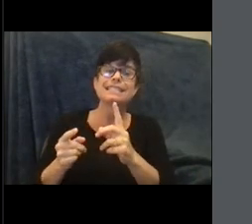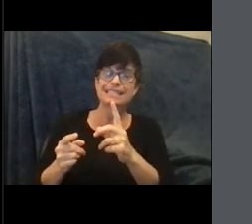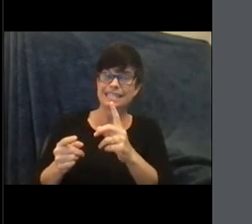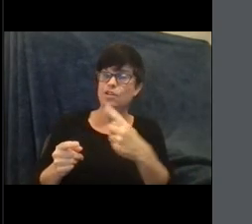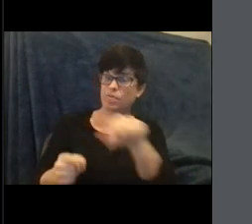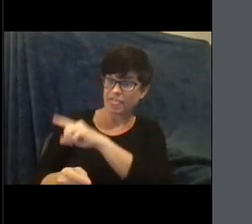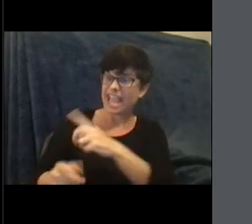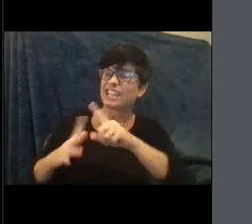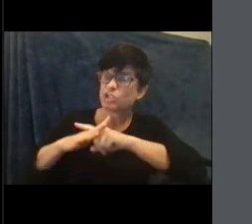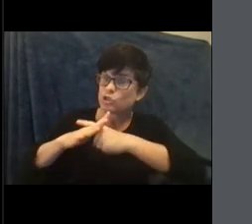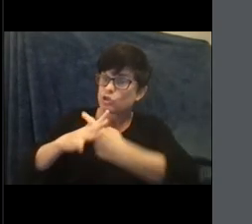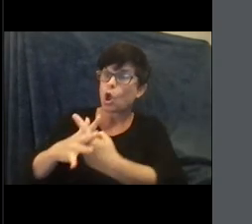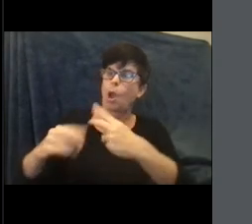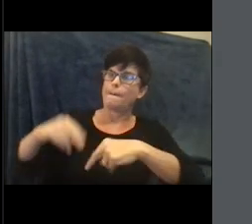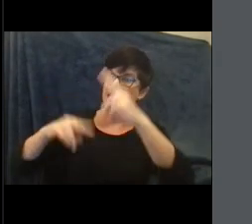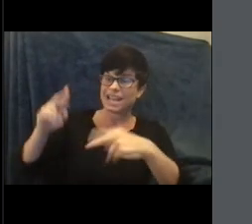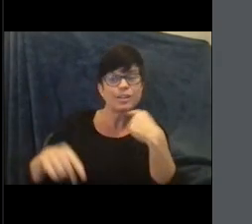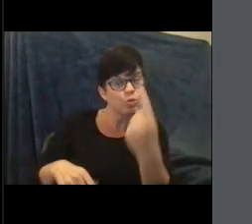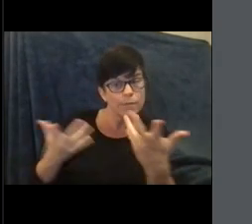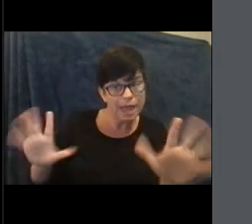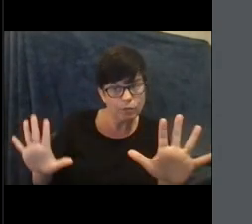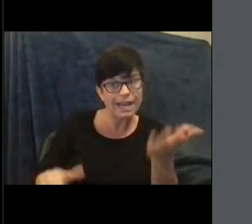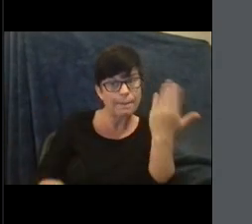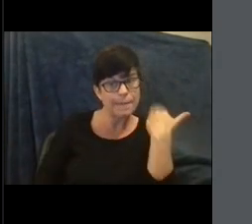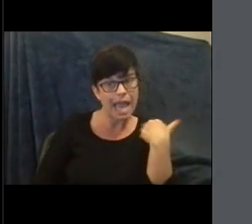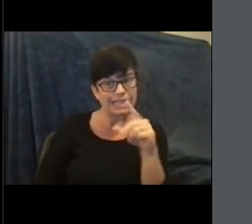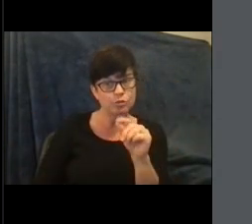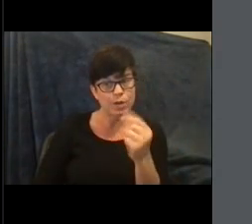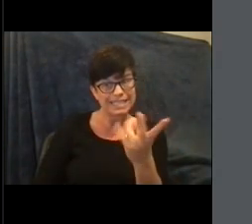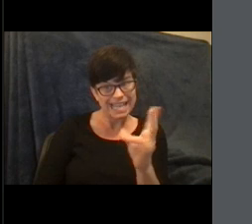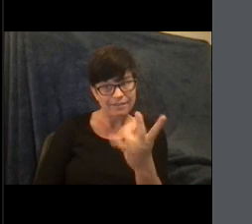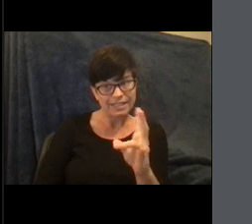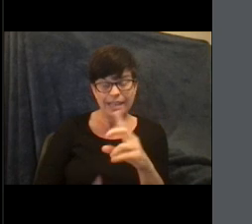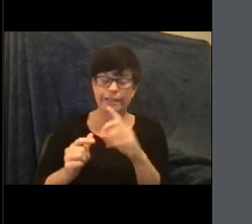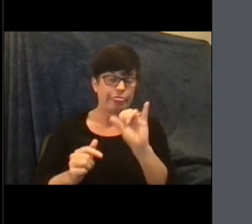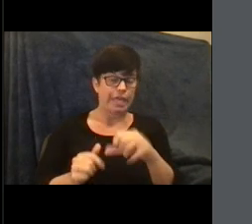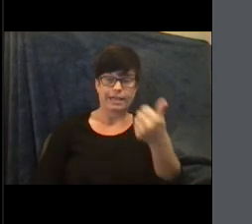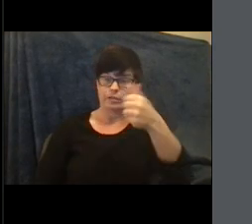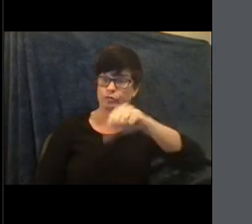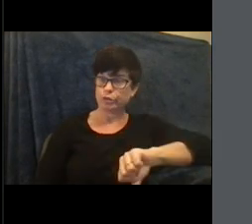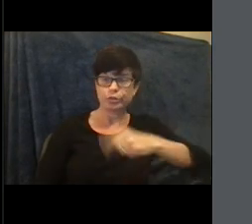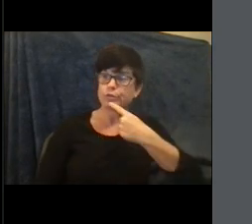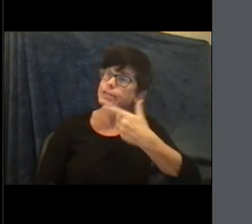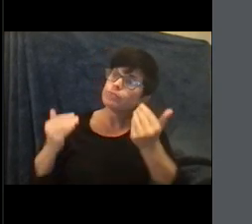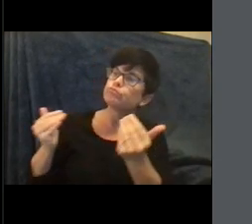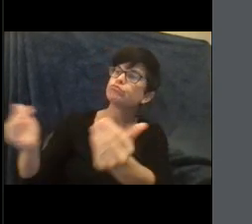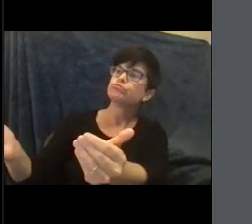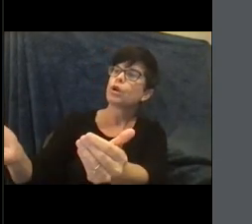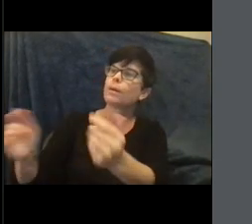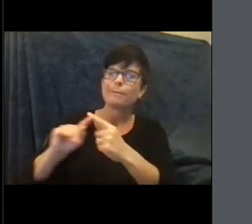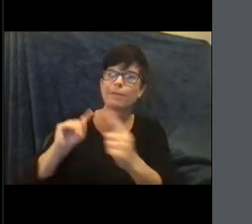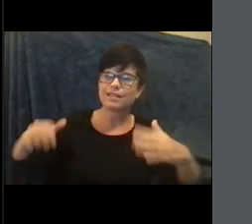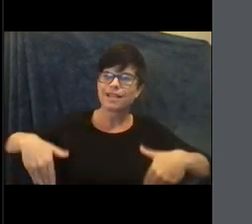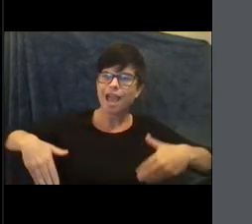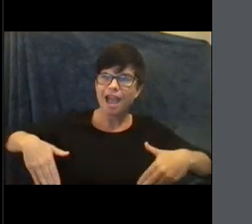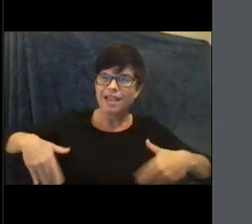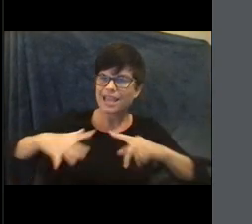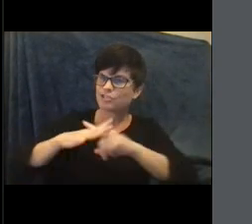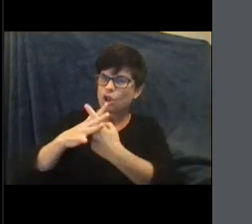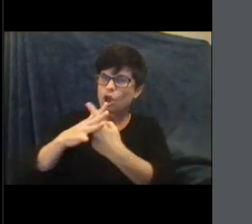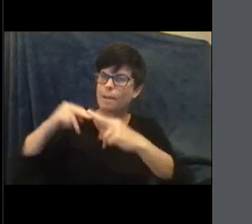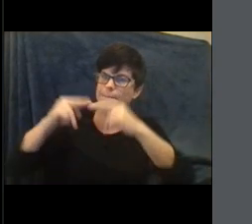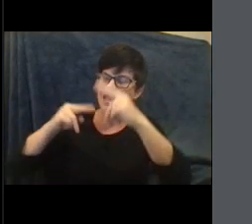told you back in 2017. But that got rejected. You let them have that property. But now